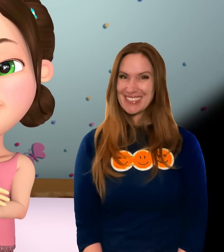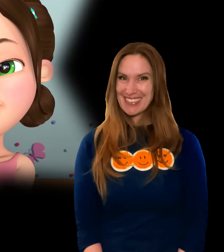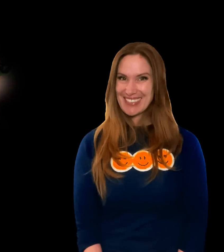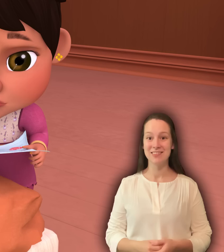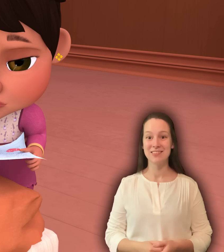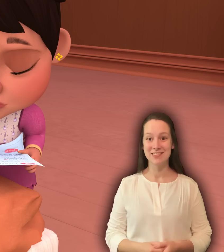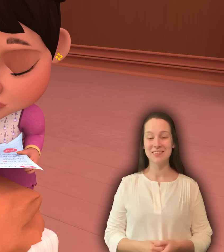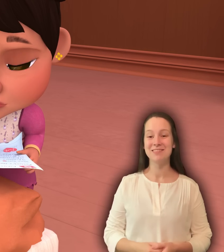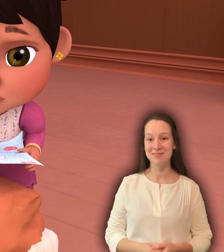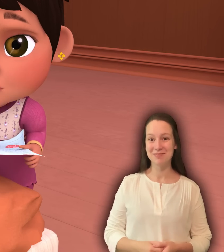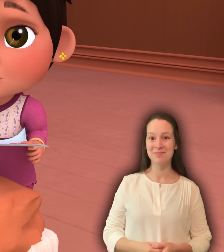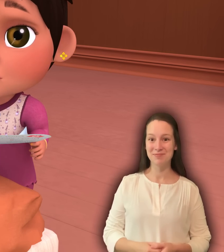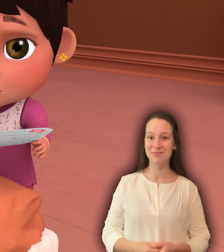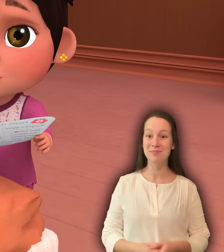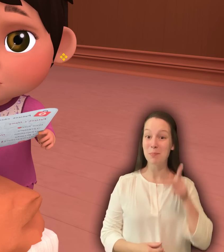bear